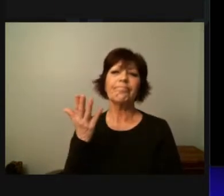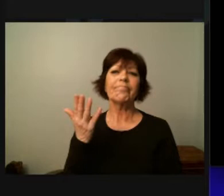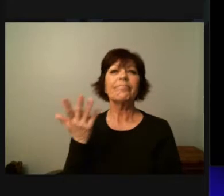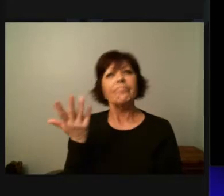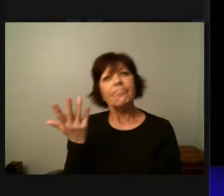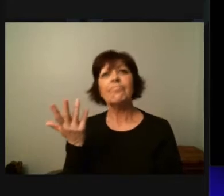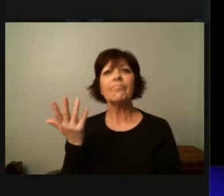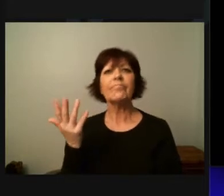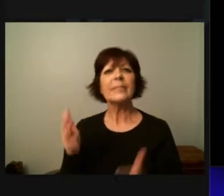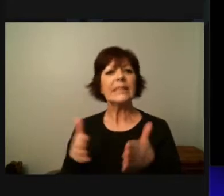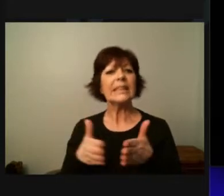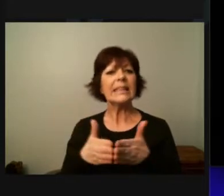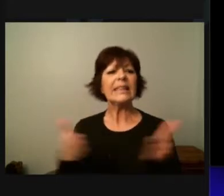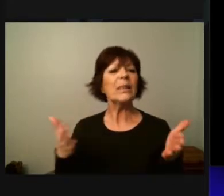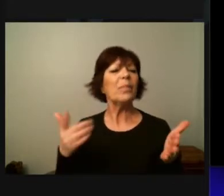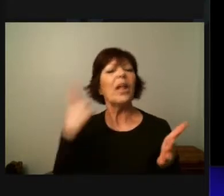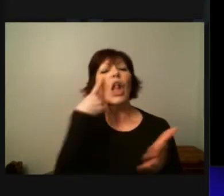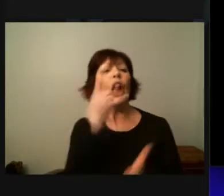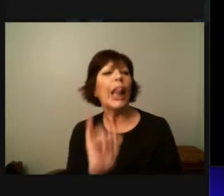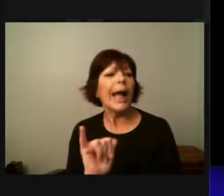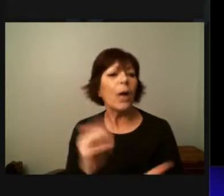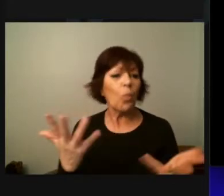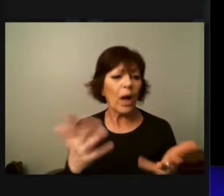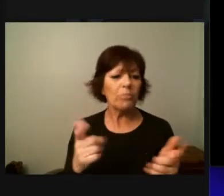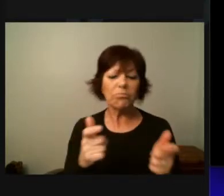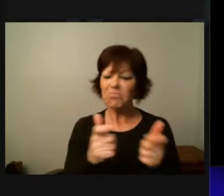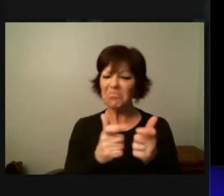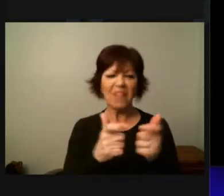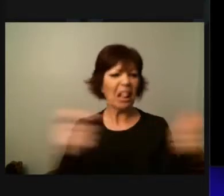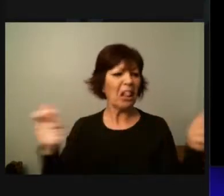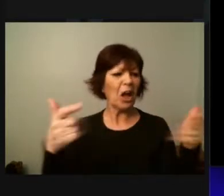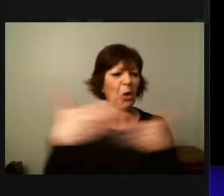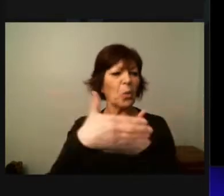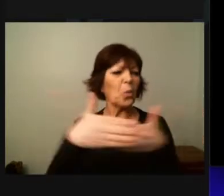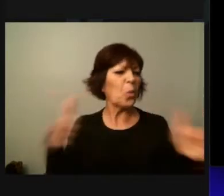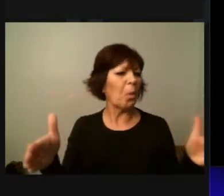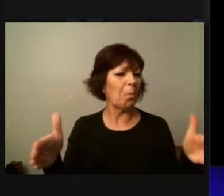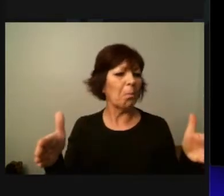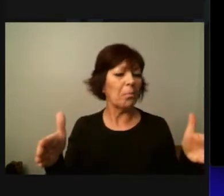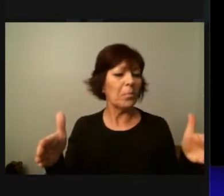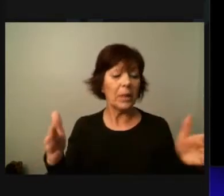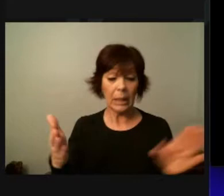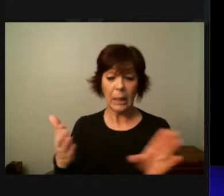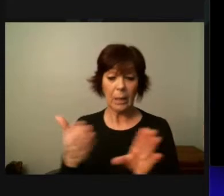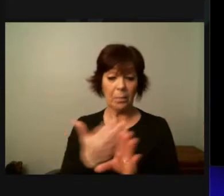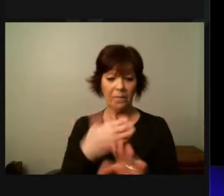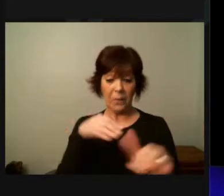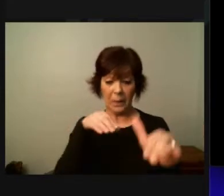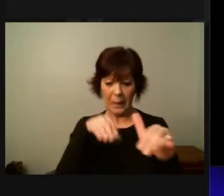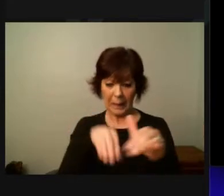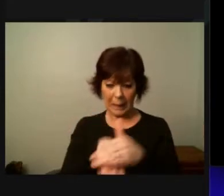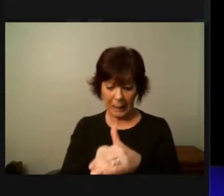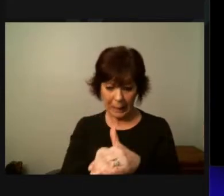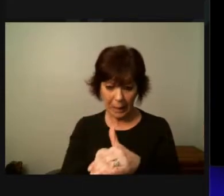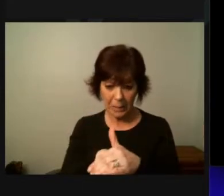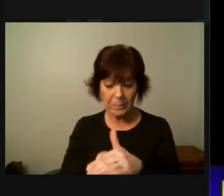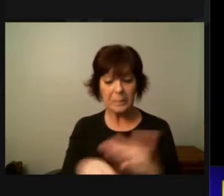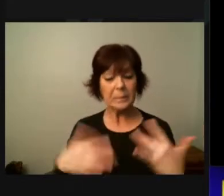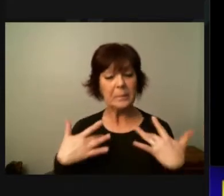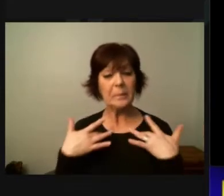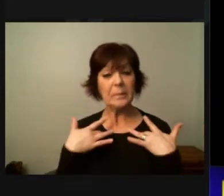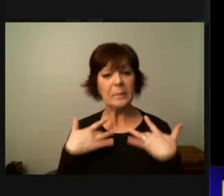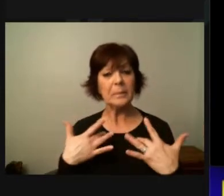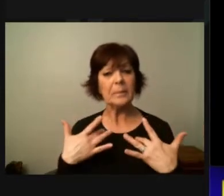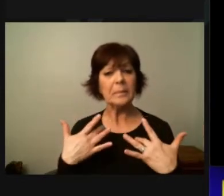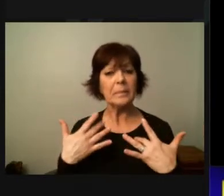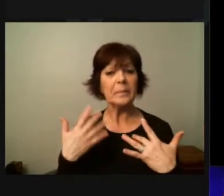generally they're very large rooms, but before you get into that very large room, you're going to